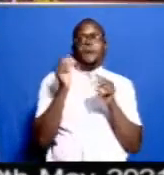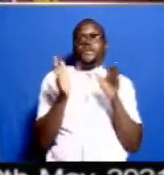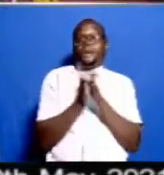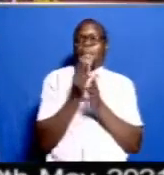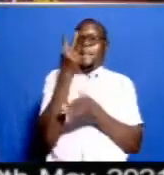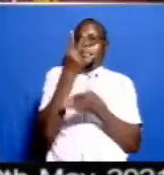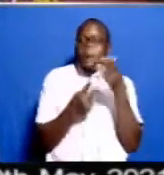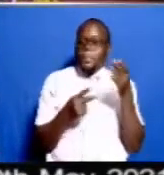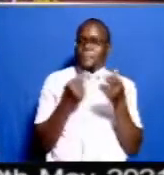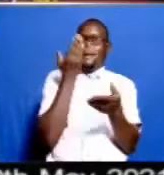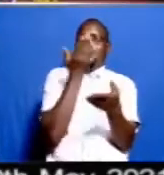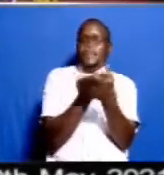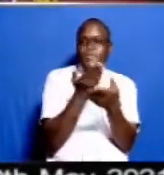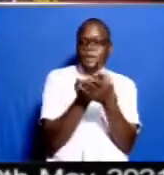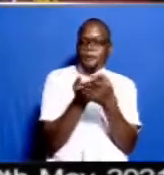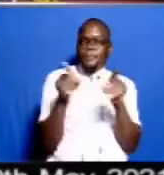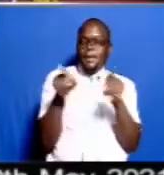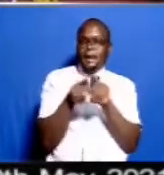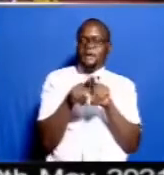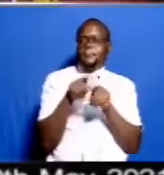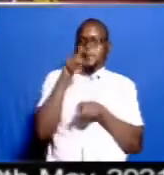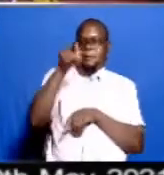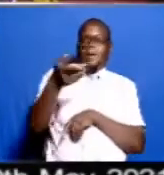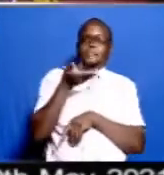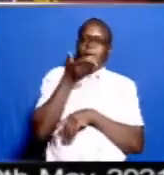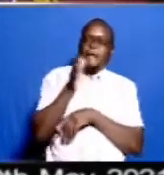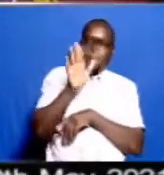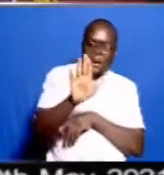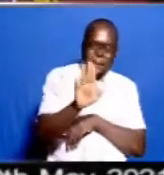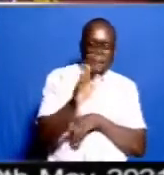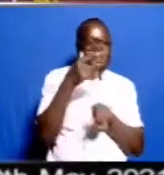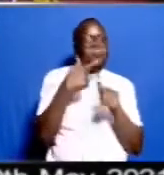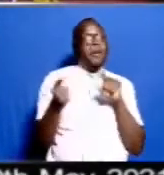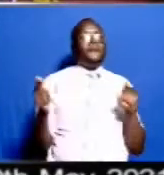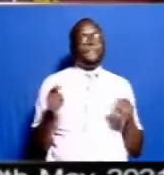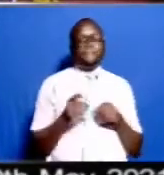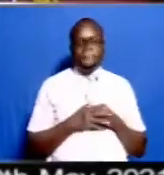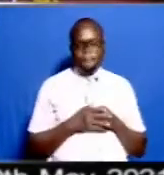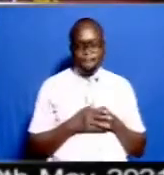petitions as respondents. However, Madam Speaker,